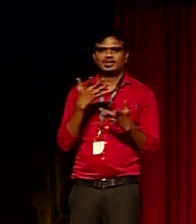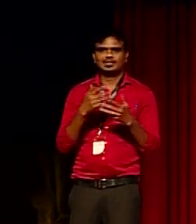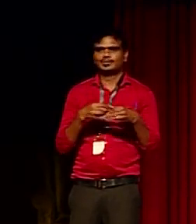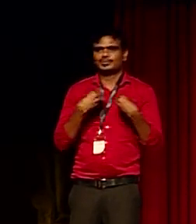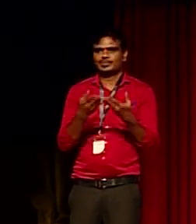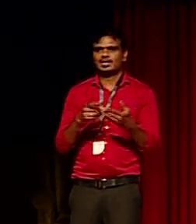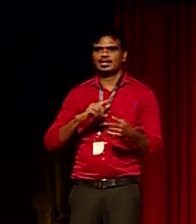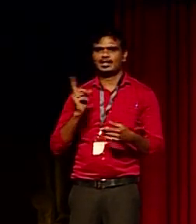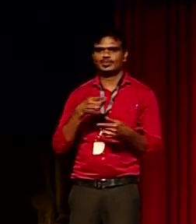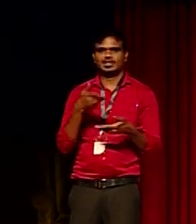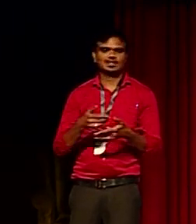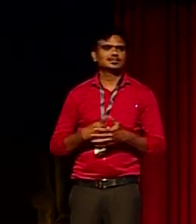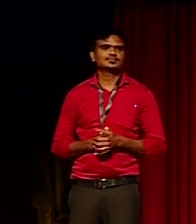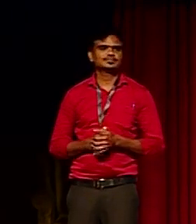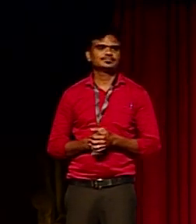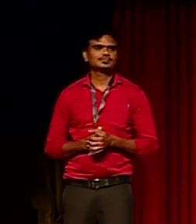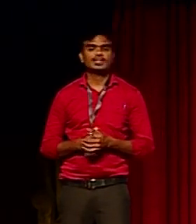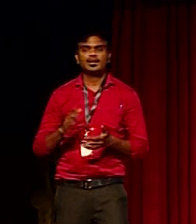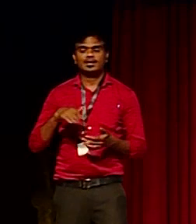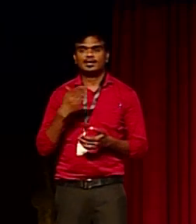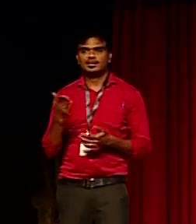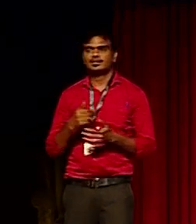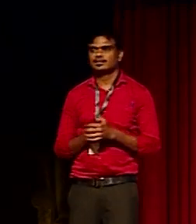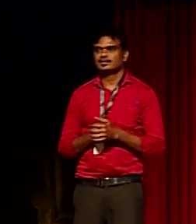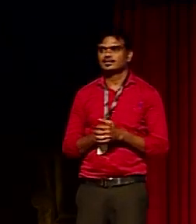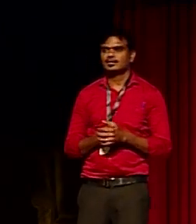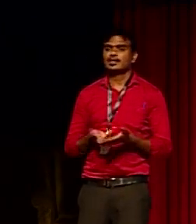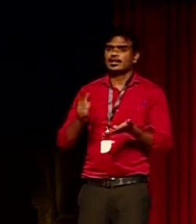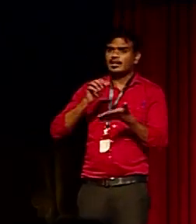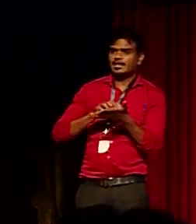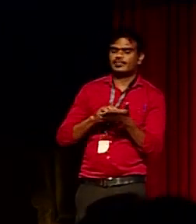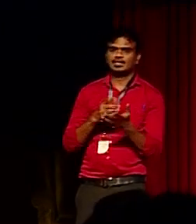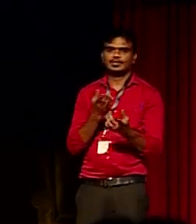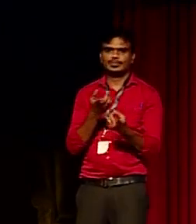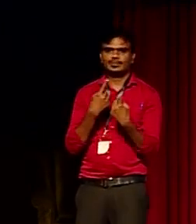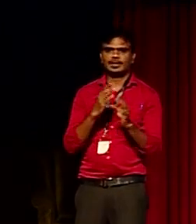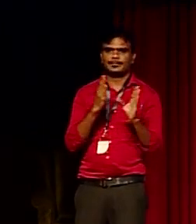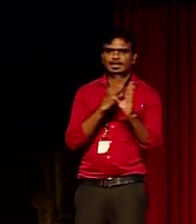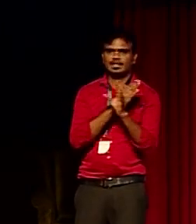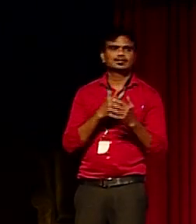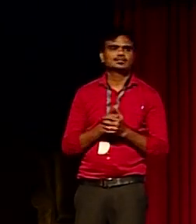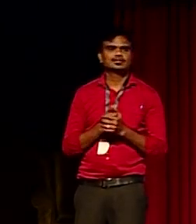of ground reality. And again, we had to send the knee back.